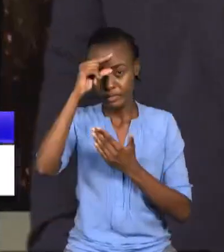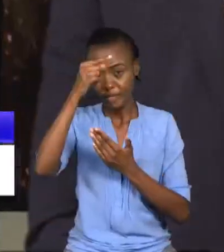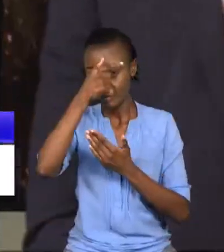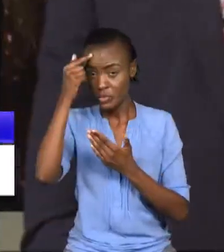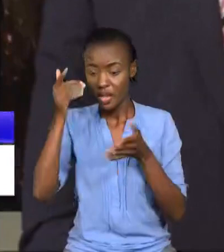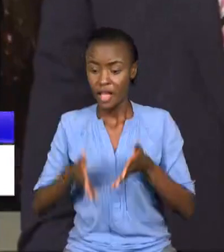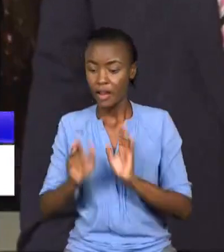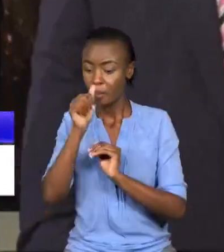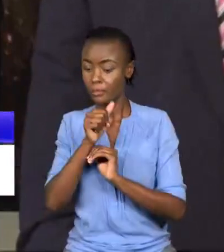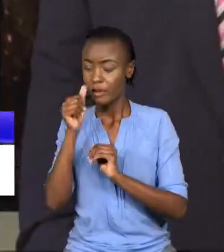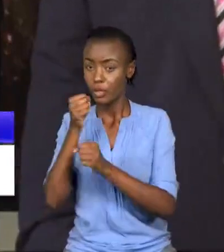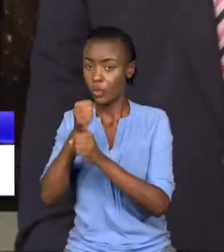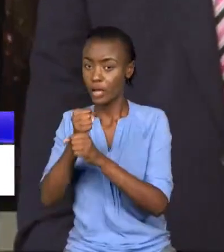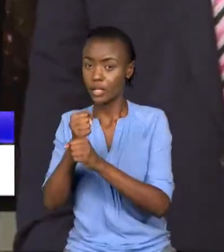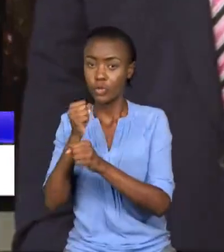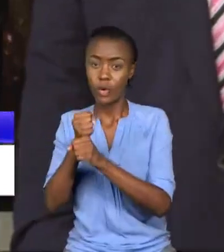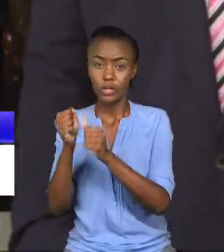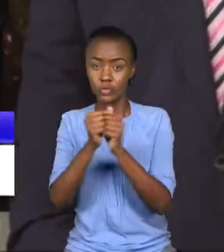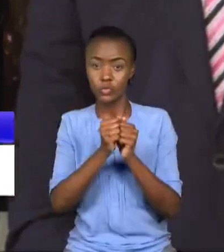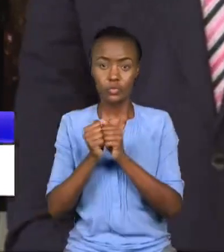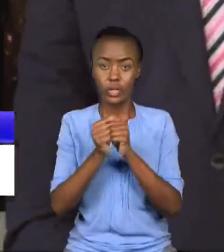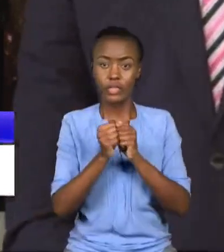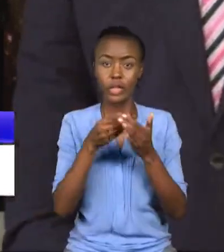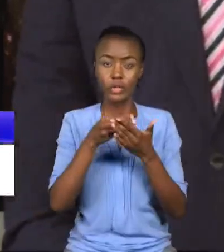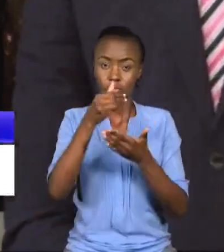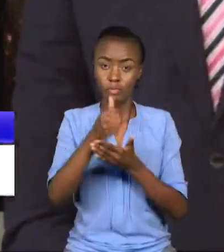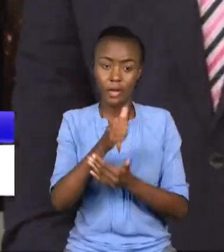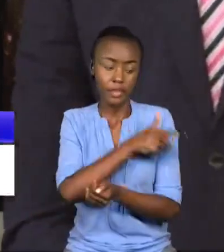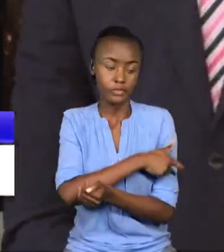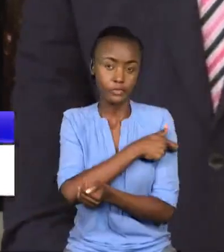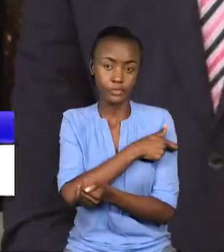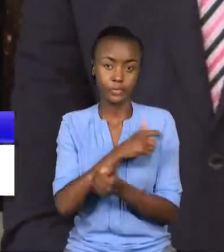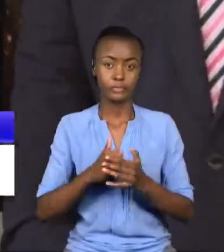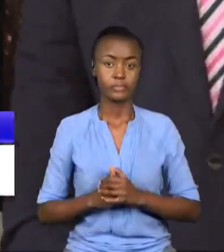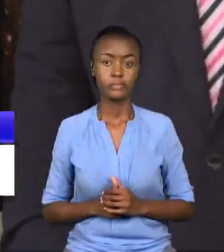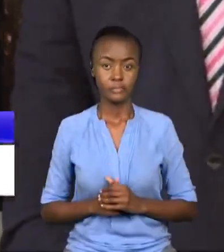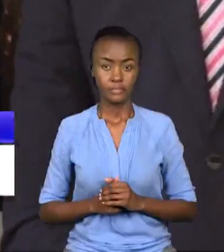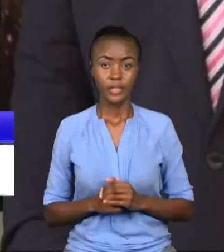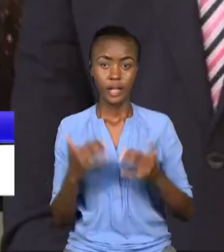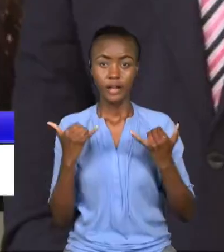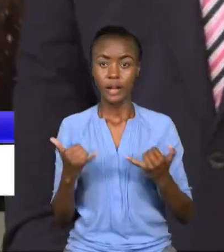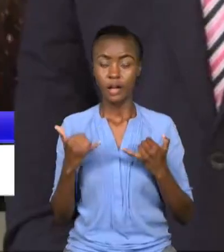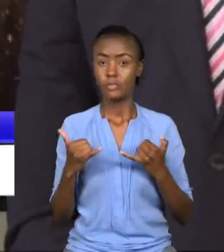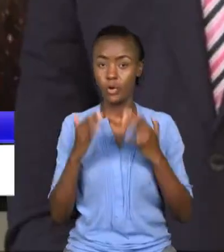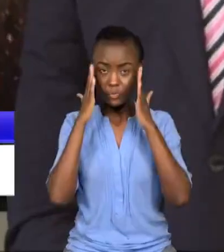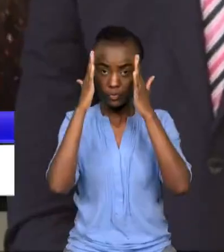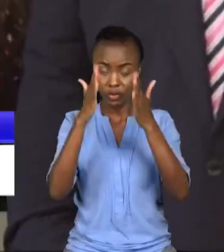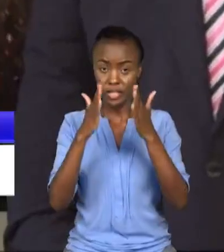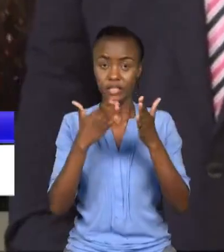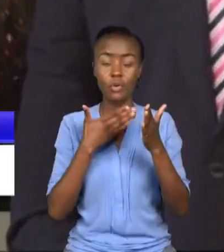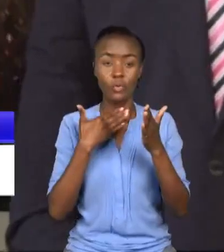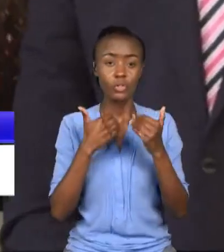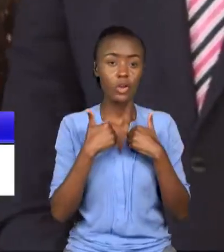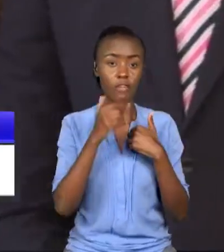to work hand in hand with them to actually buy vaccines. And we currently have committed to 1 million vaccines